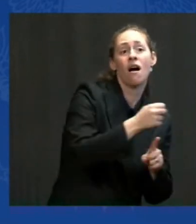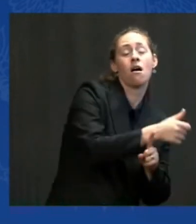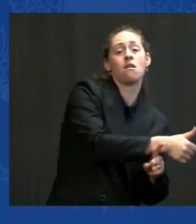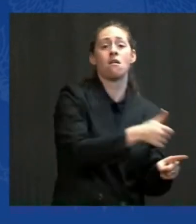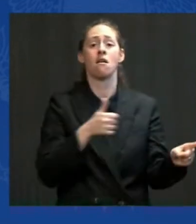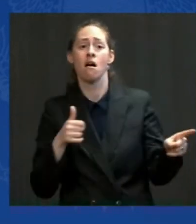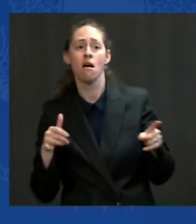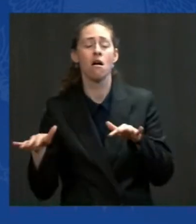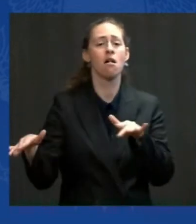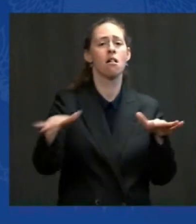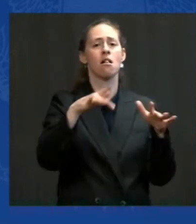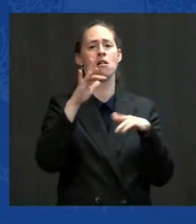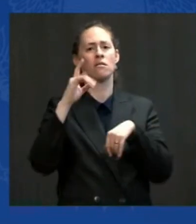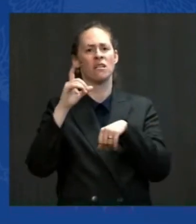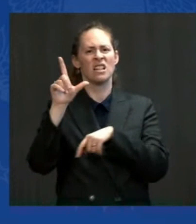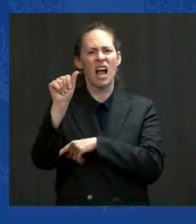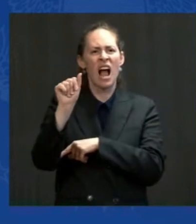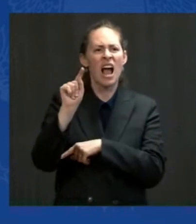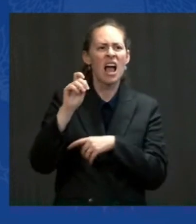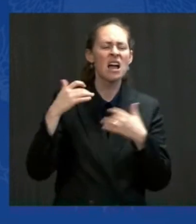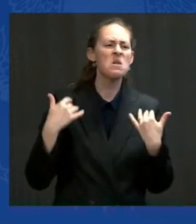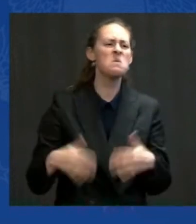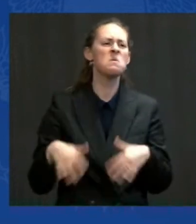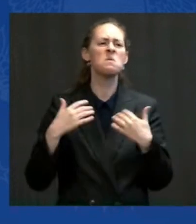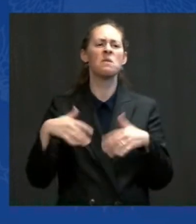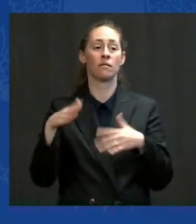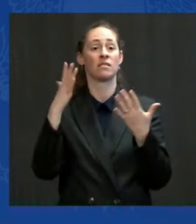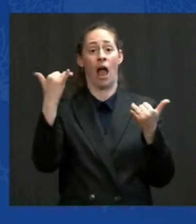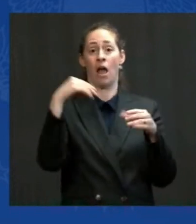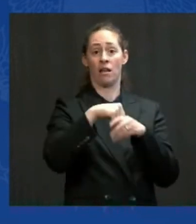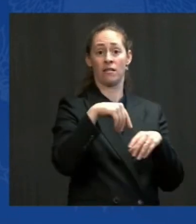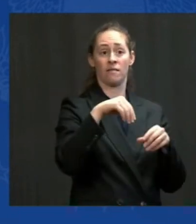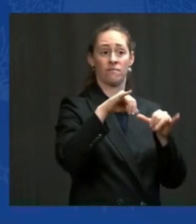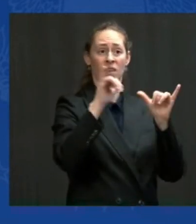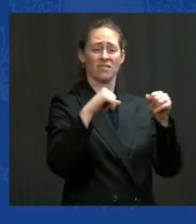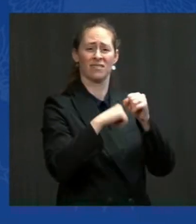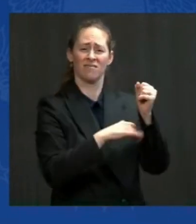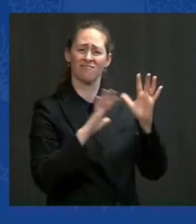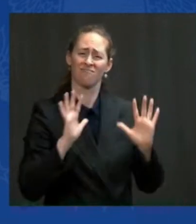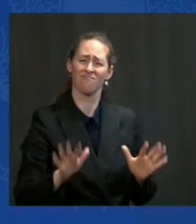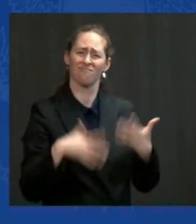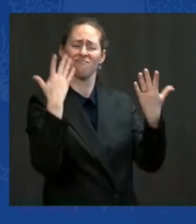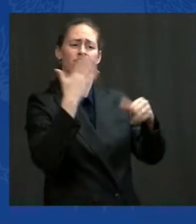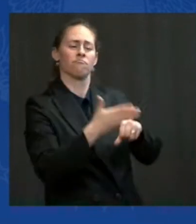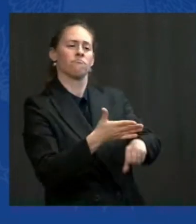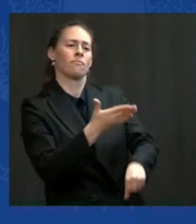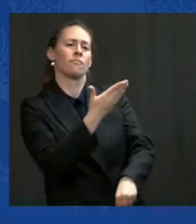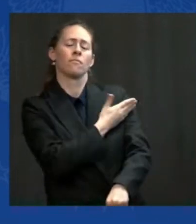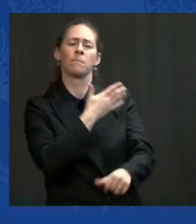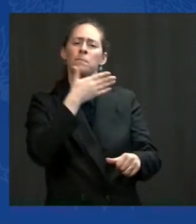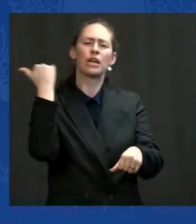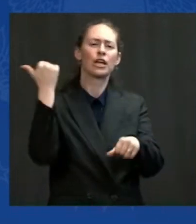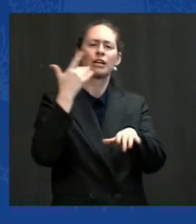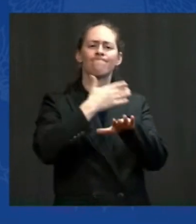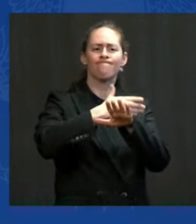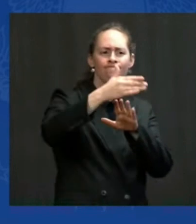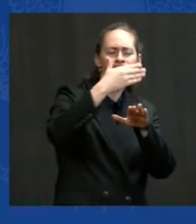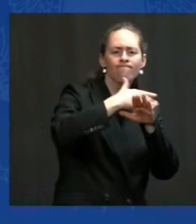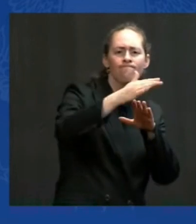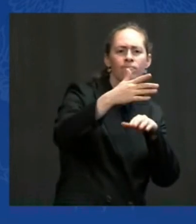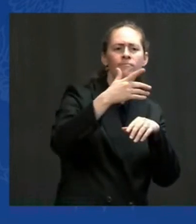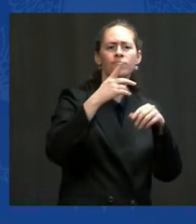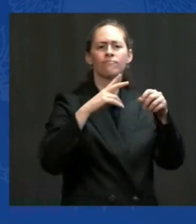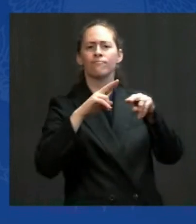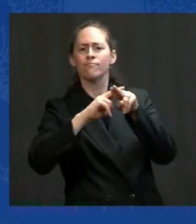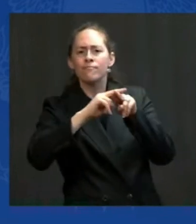agreement, we're going to make the biggest investment in roads and bridges since the construction of the interstate highway system, literally creating millions of